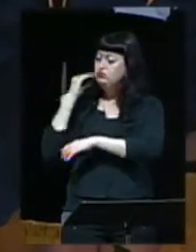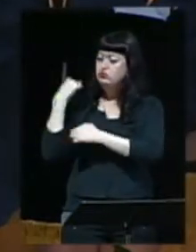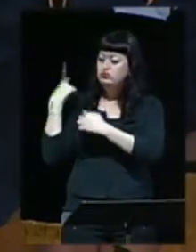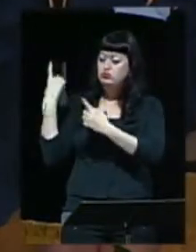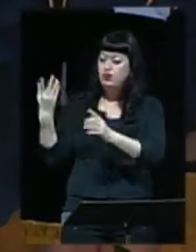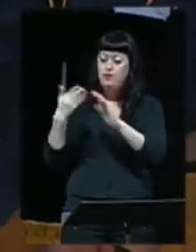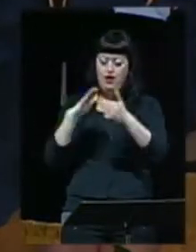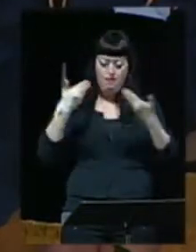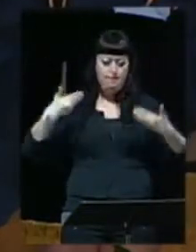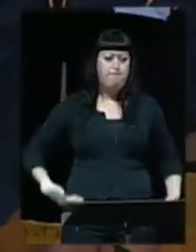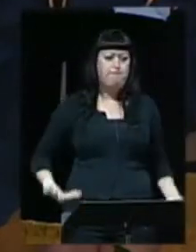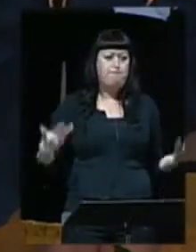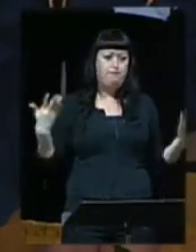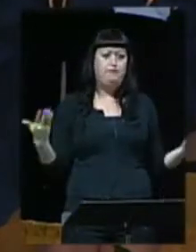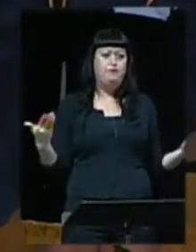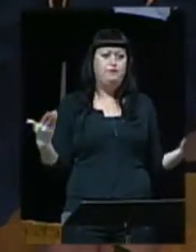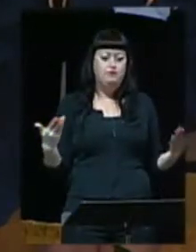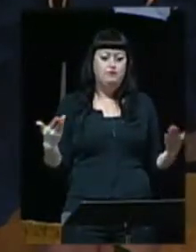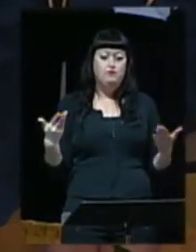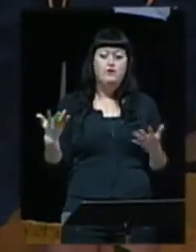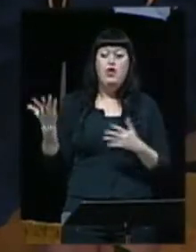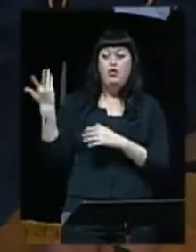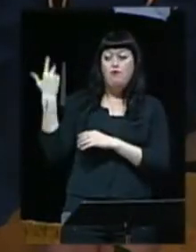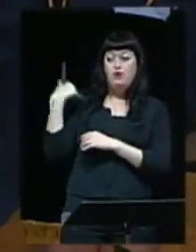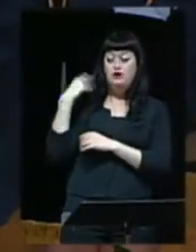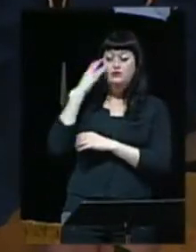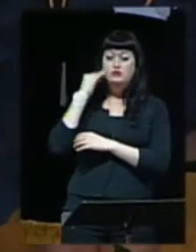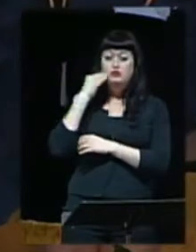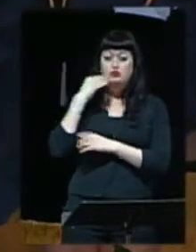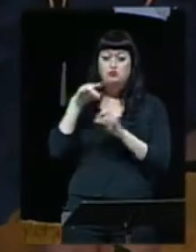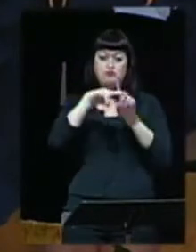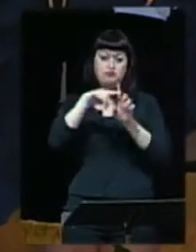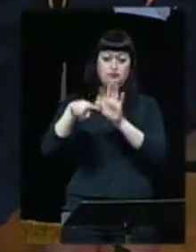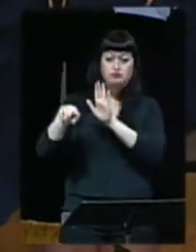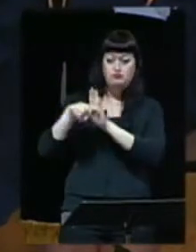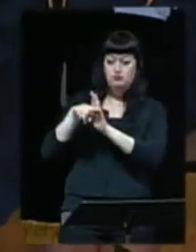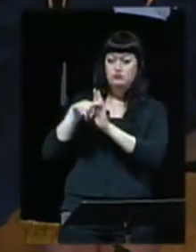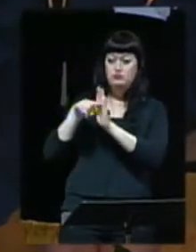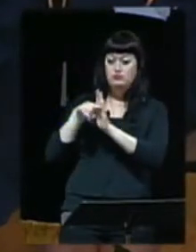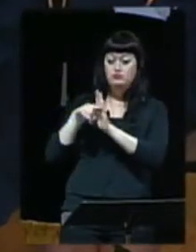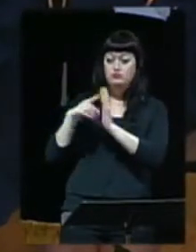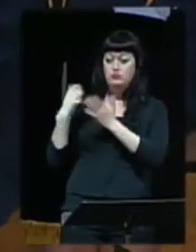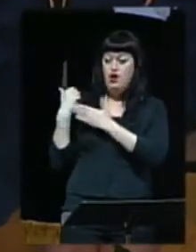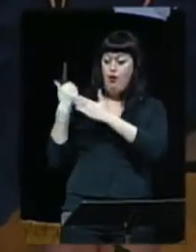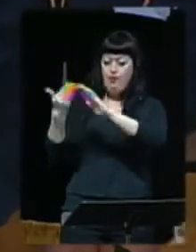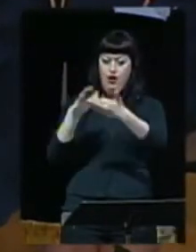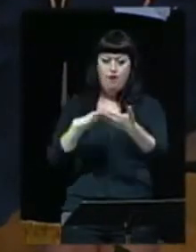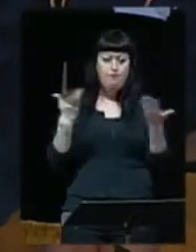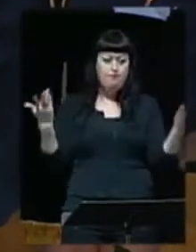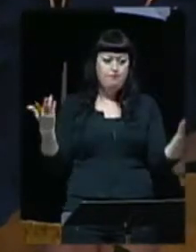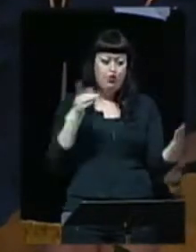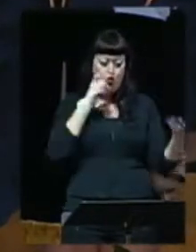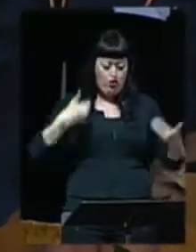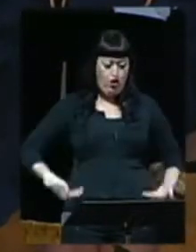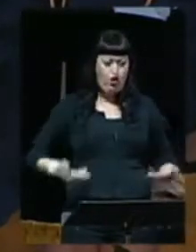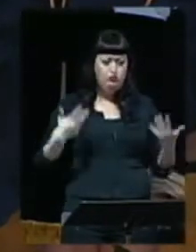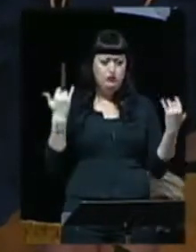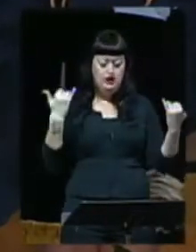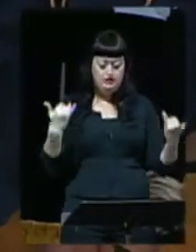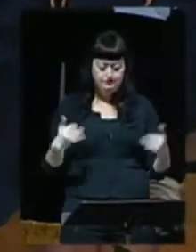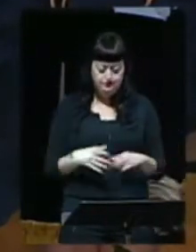are. Those times, good or bad, have helped us grow into the people that we are today. Over the